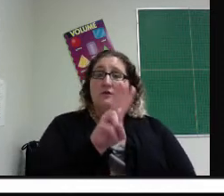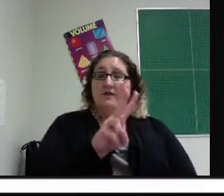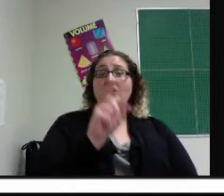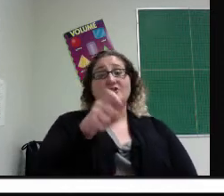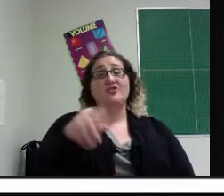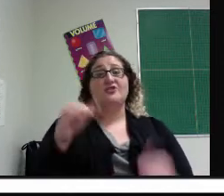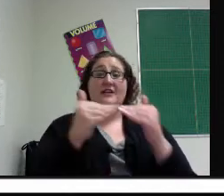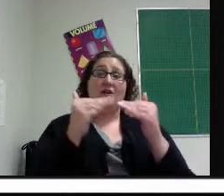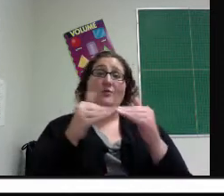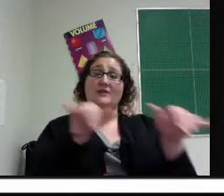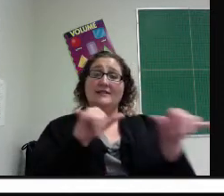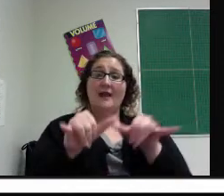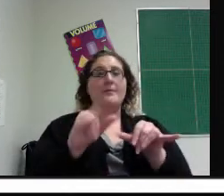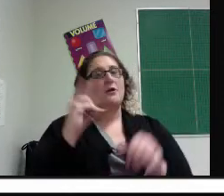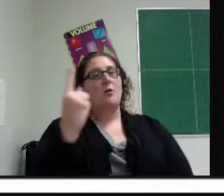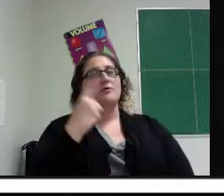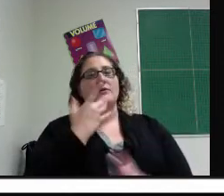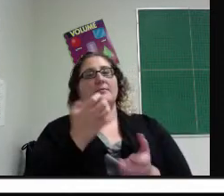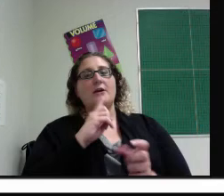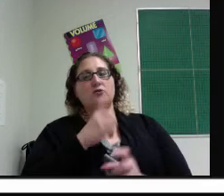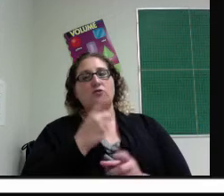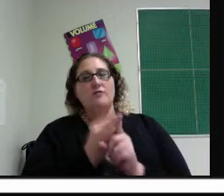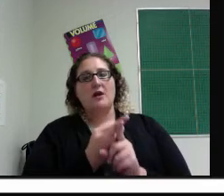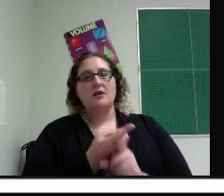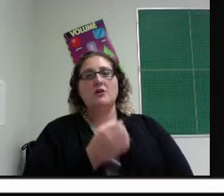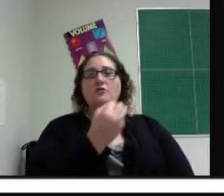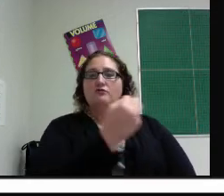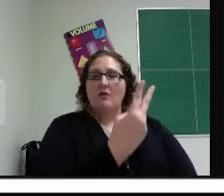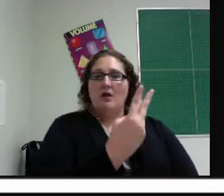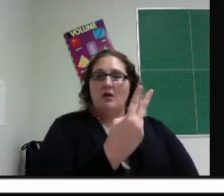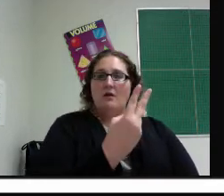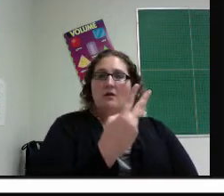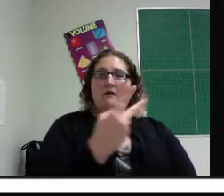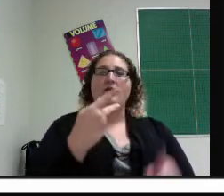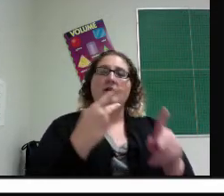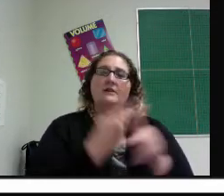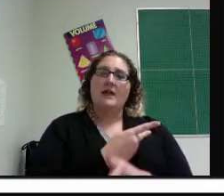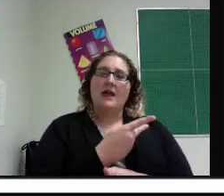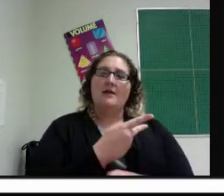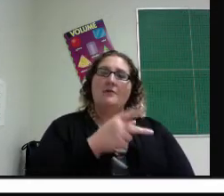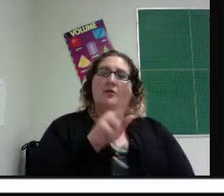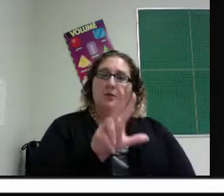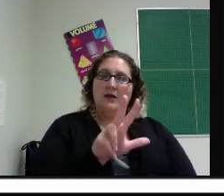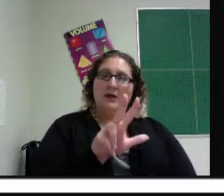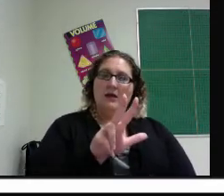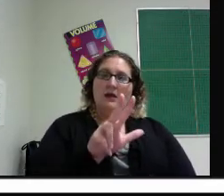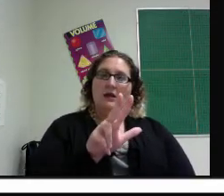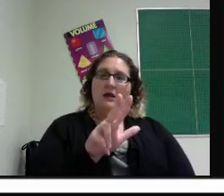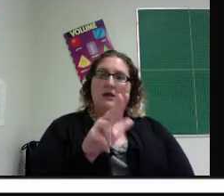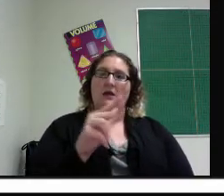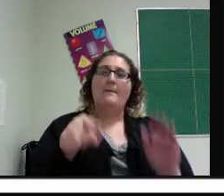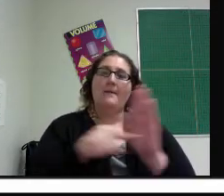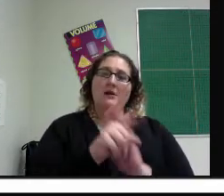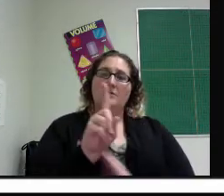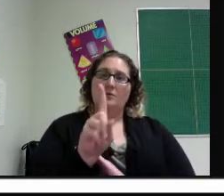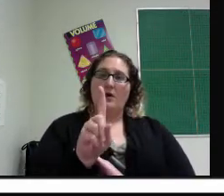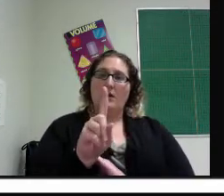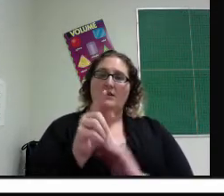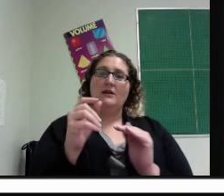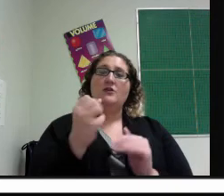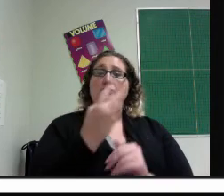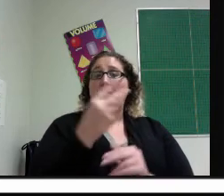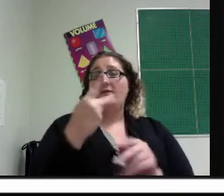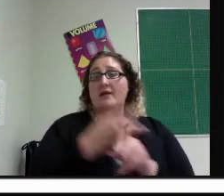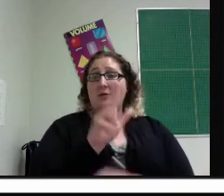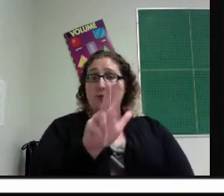same thing, but you always want to check to make sure you're right. So we have 12 times 3 minus 1. 12 times